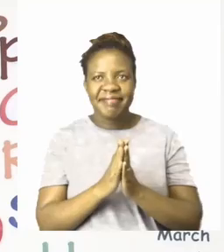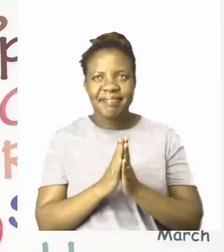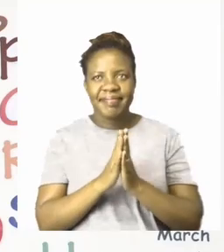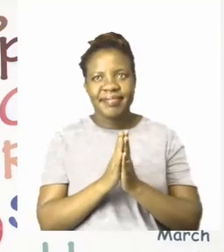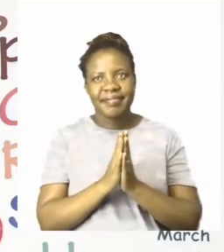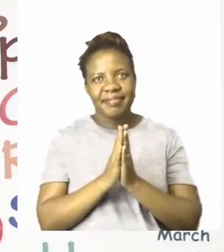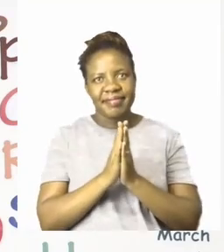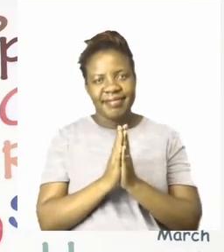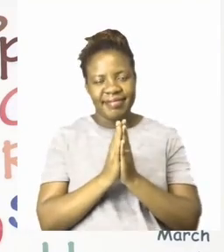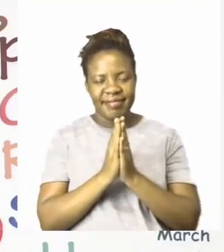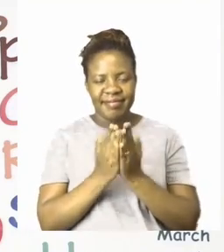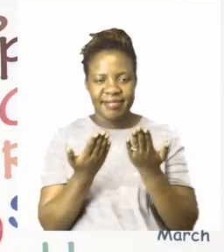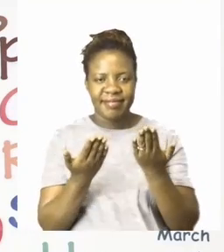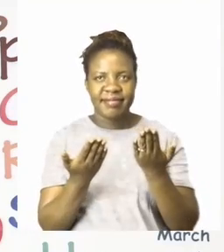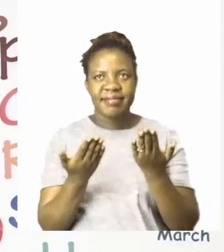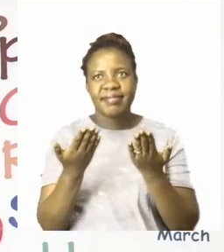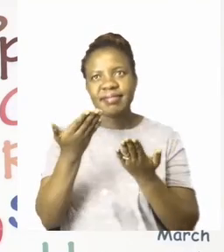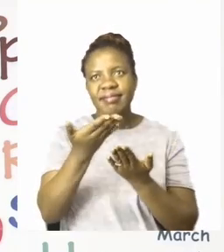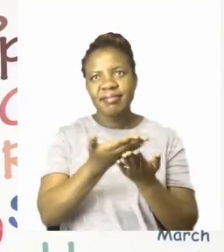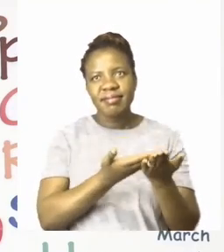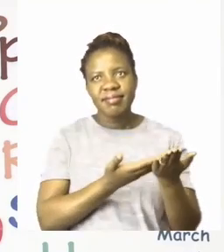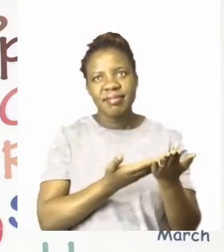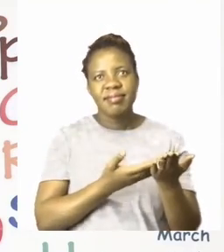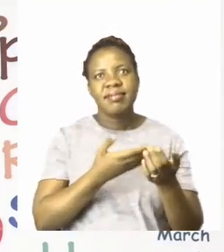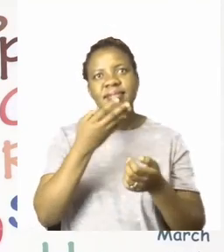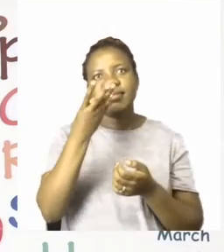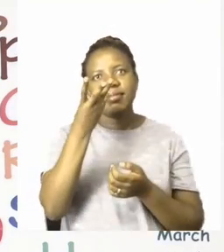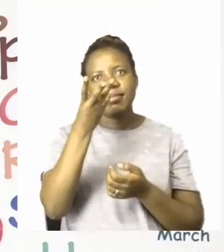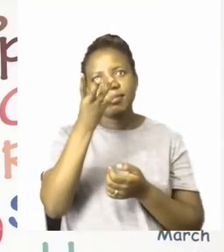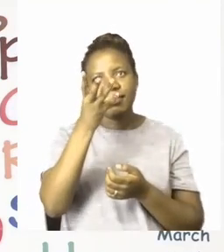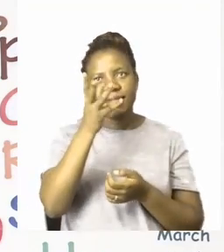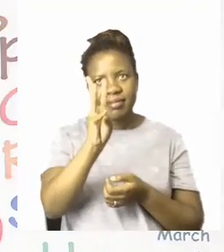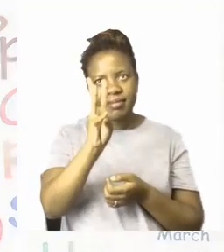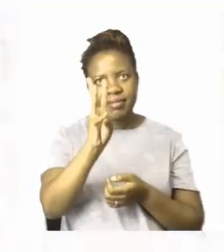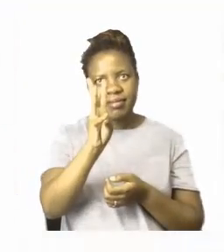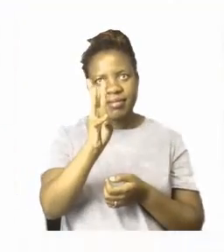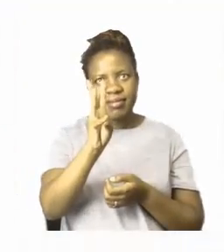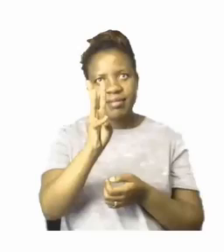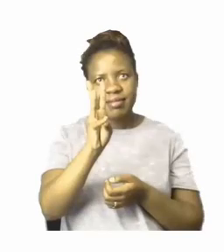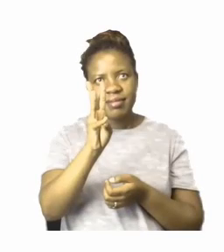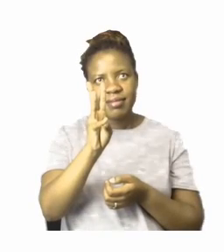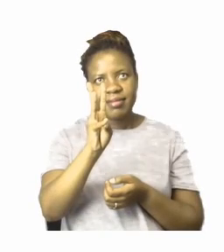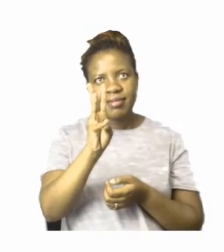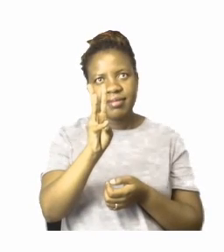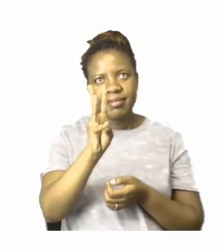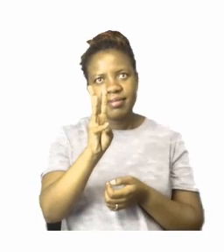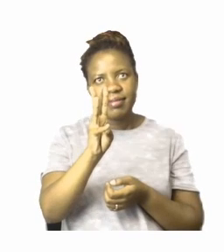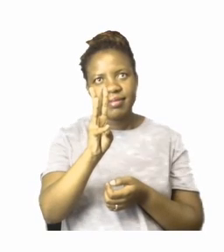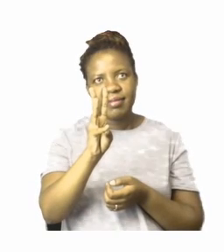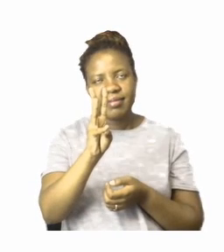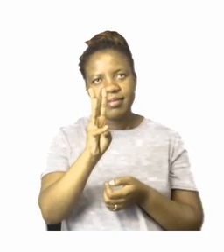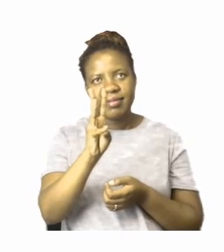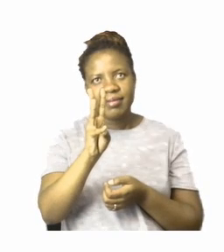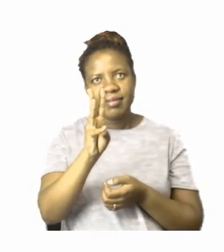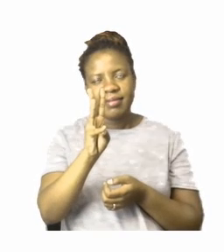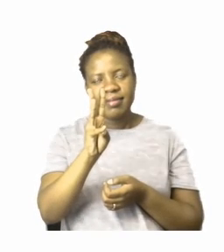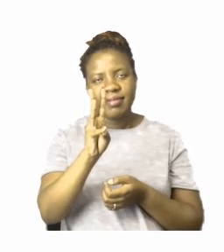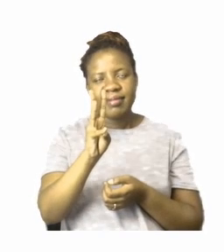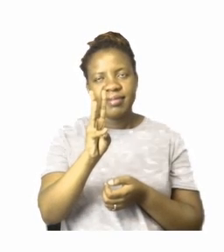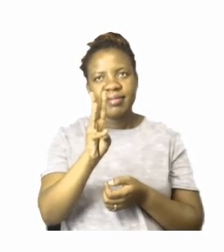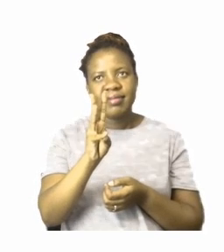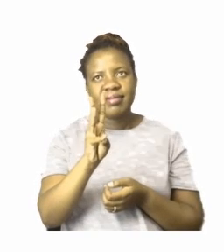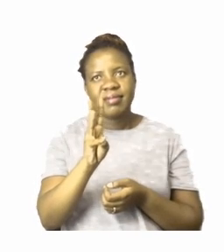Now let's start today's lesson on page 6. Now here we